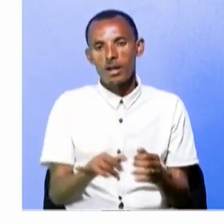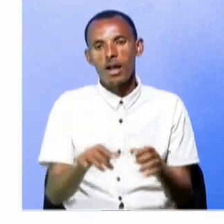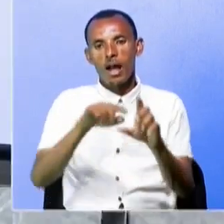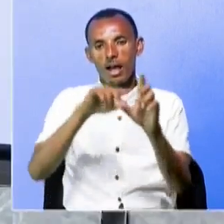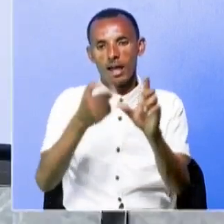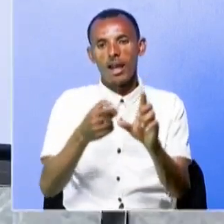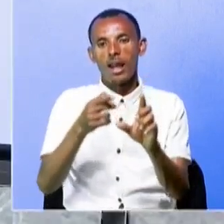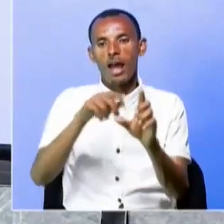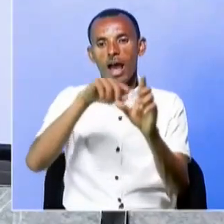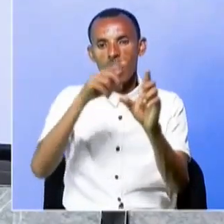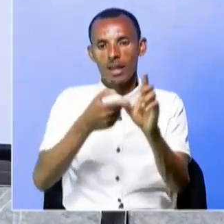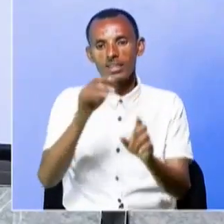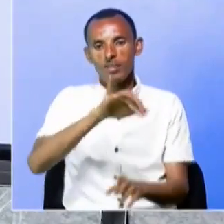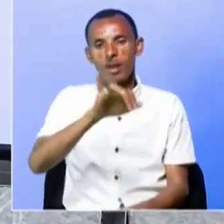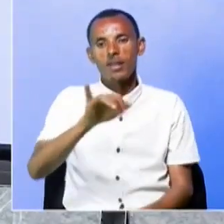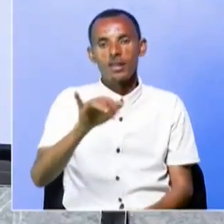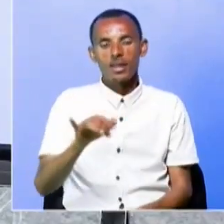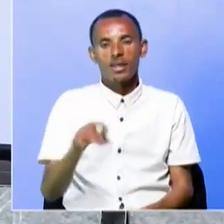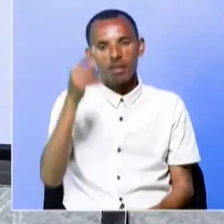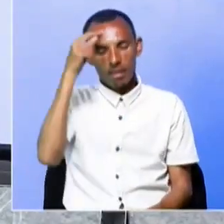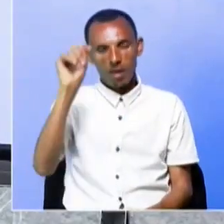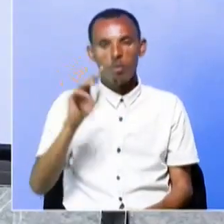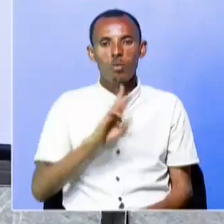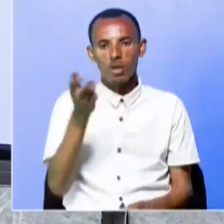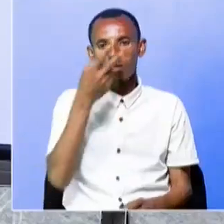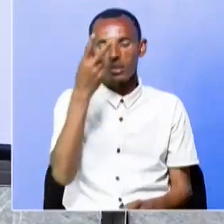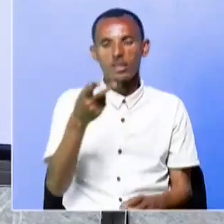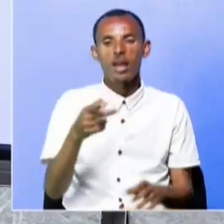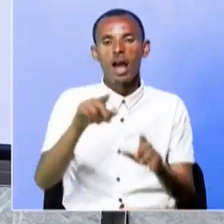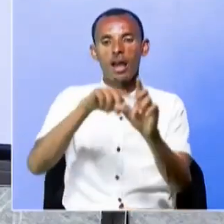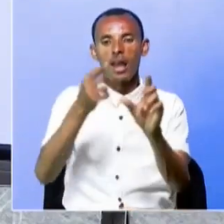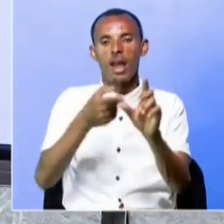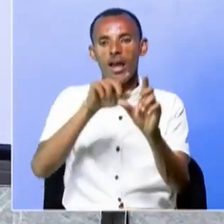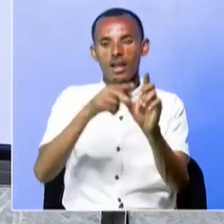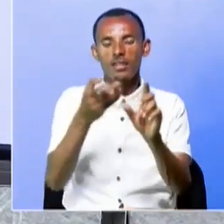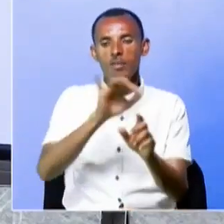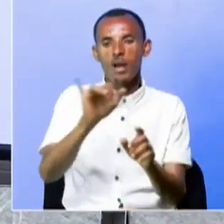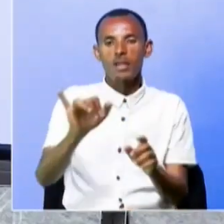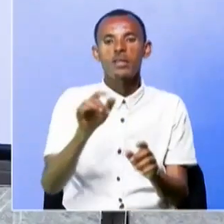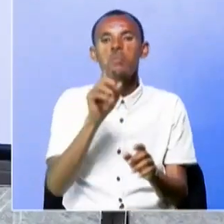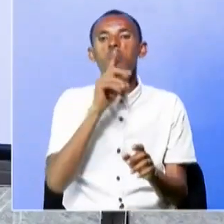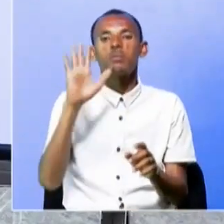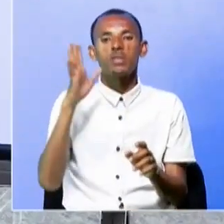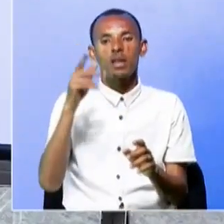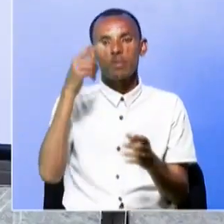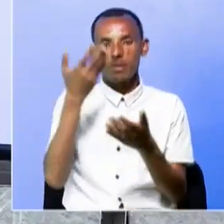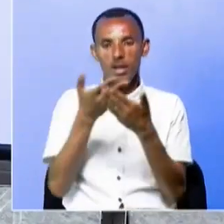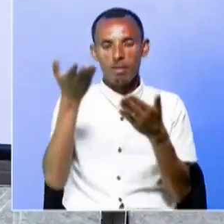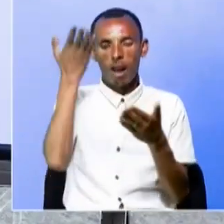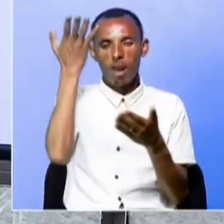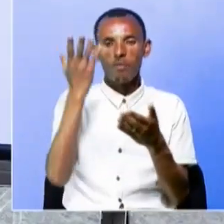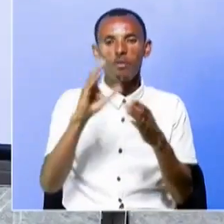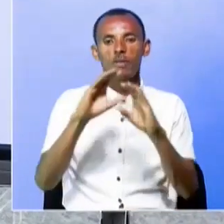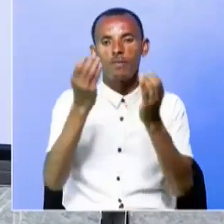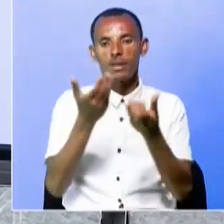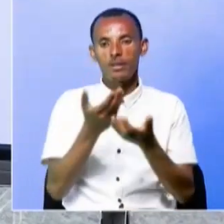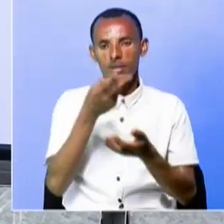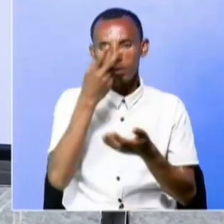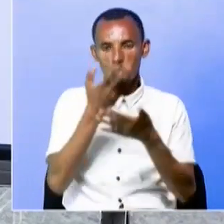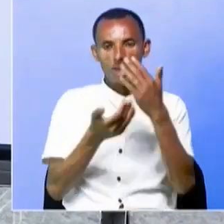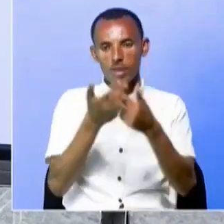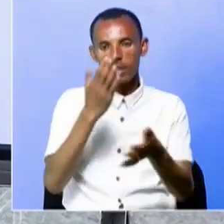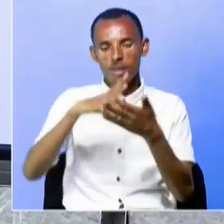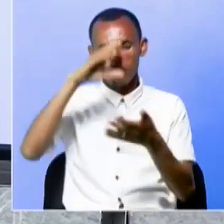angle similarity. Okay, we have seen what angle similarity looks like in our previous class discussion.